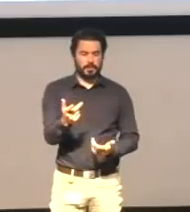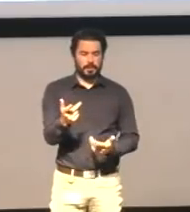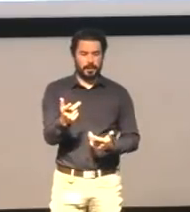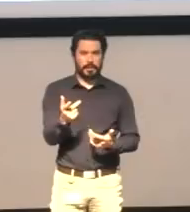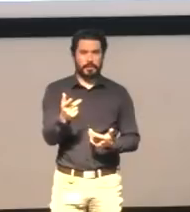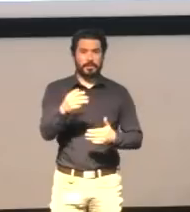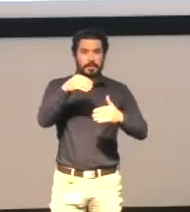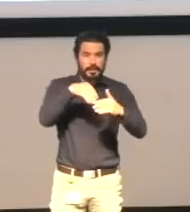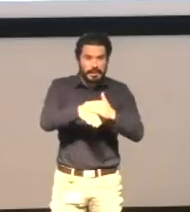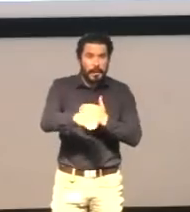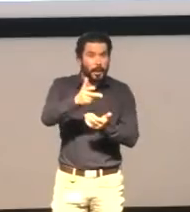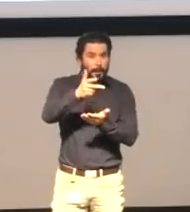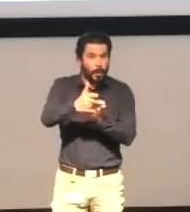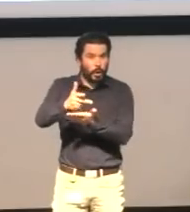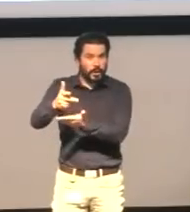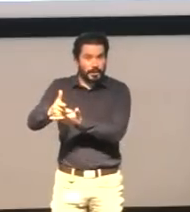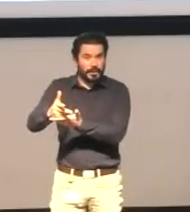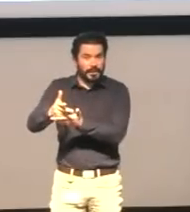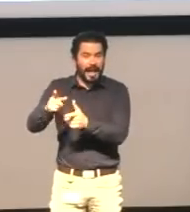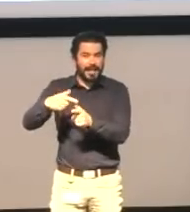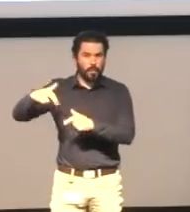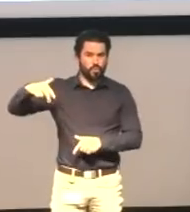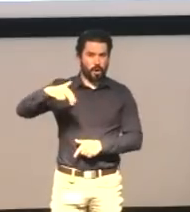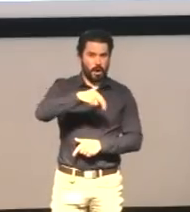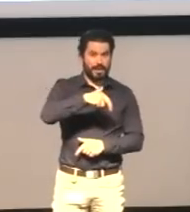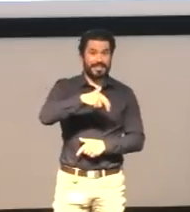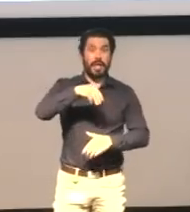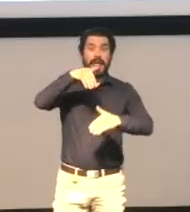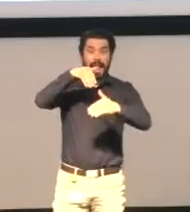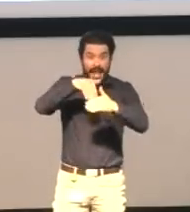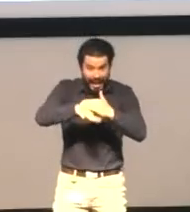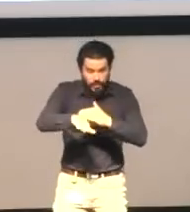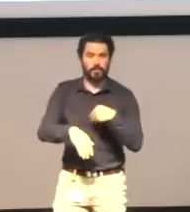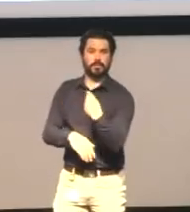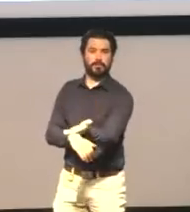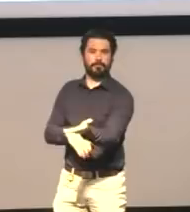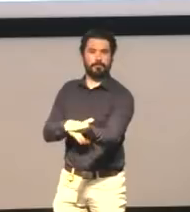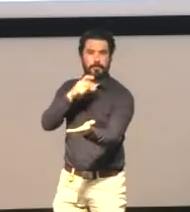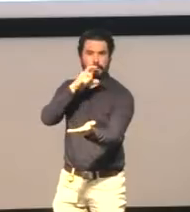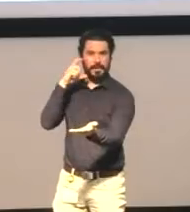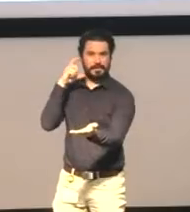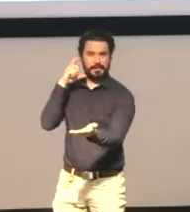parking garages and then walking in, because we typically give them masks as they enter